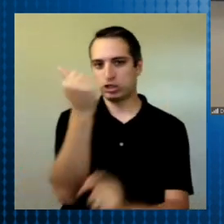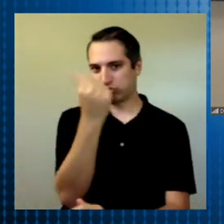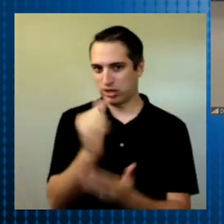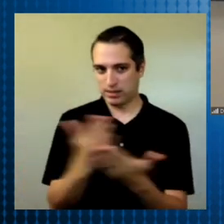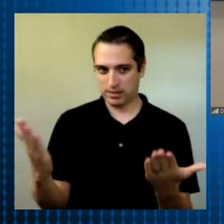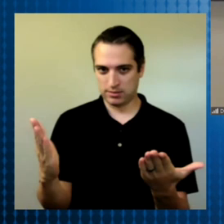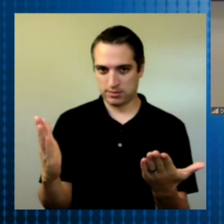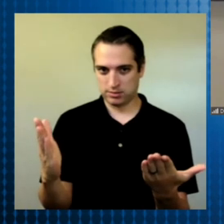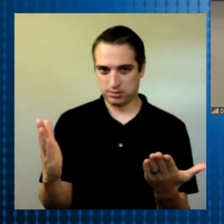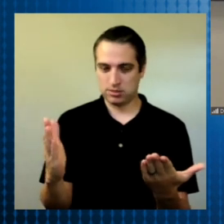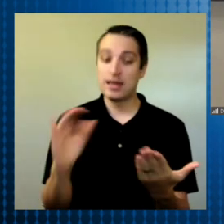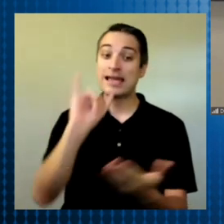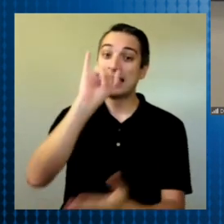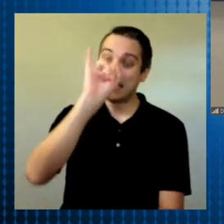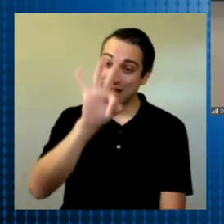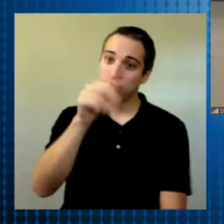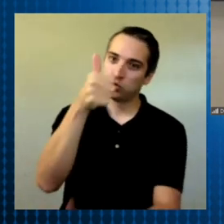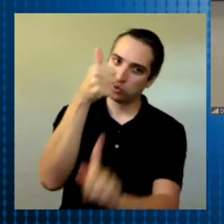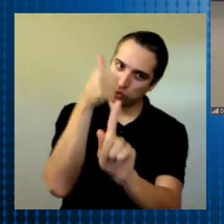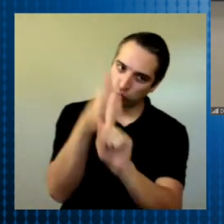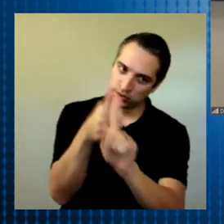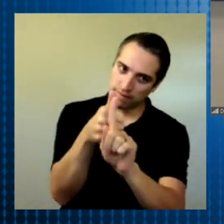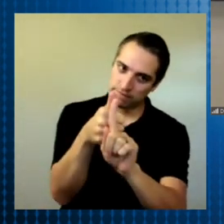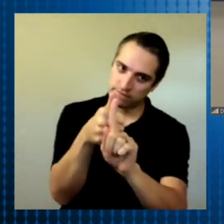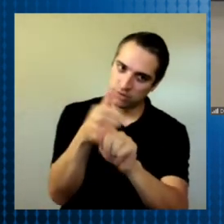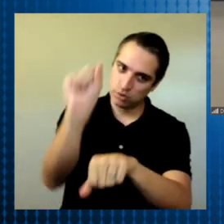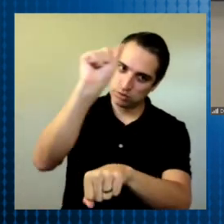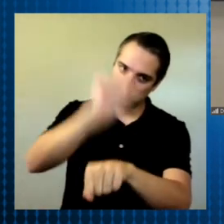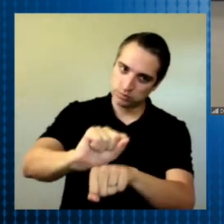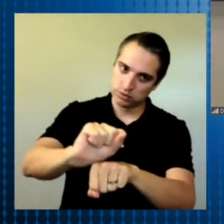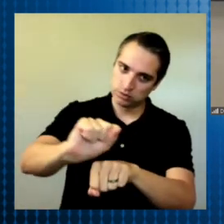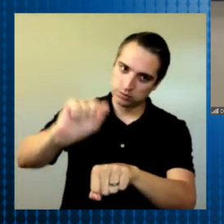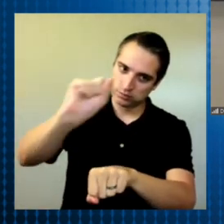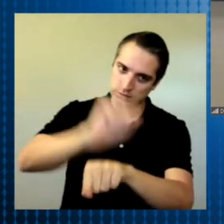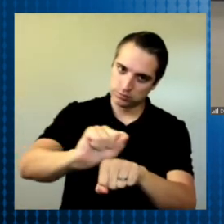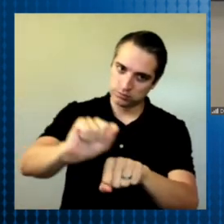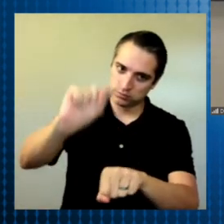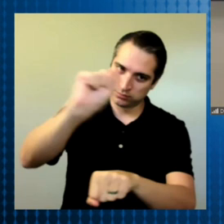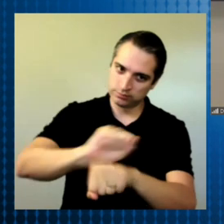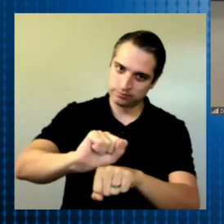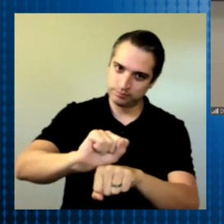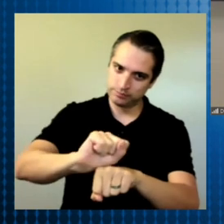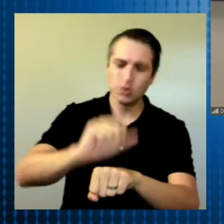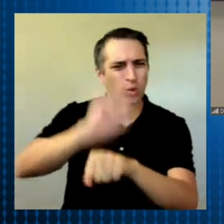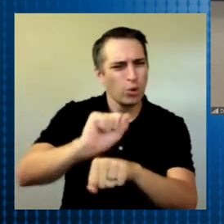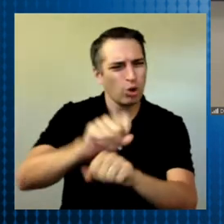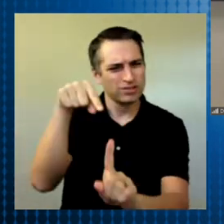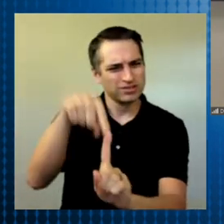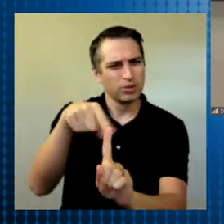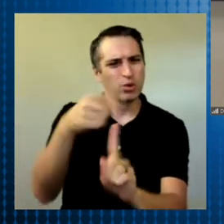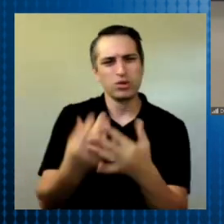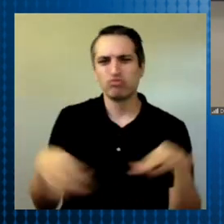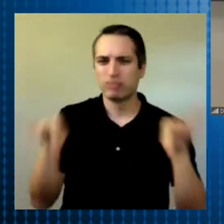put the work in. The work is critical. Now, obviously, some